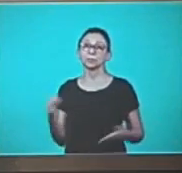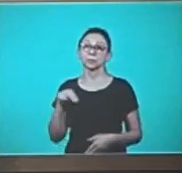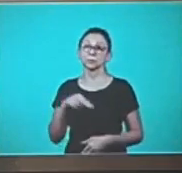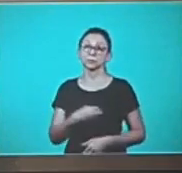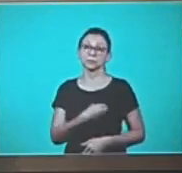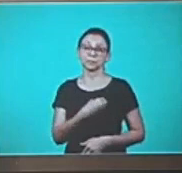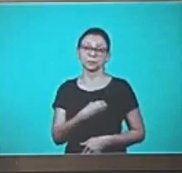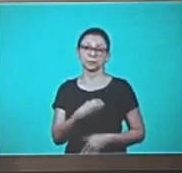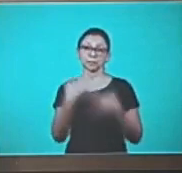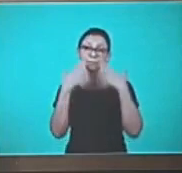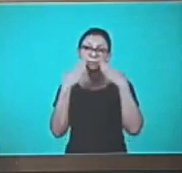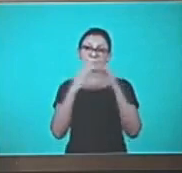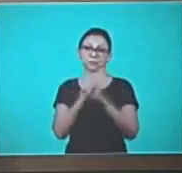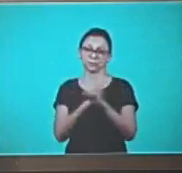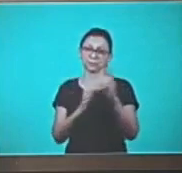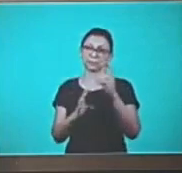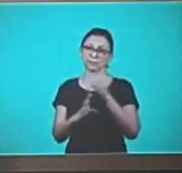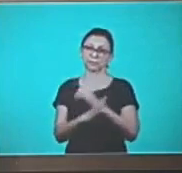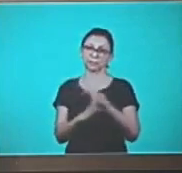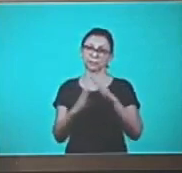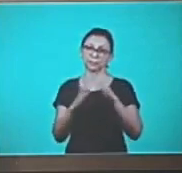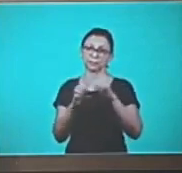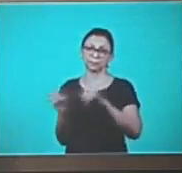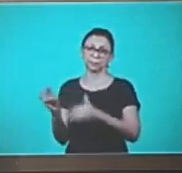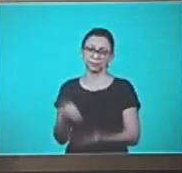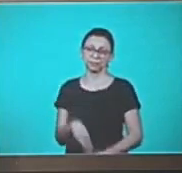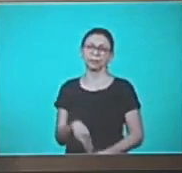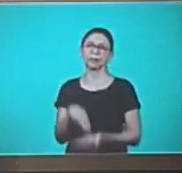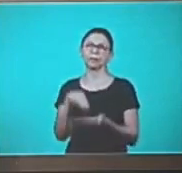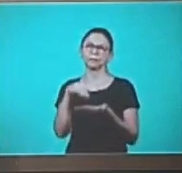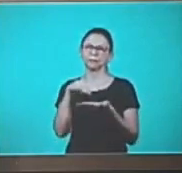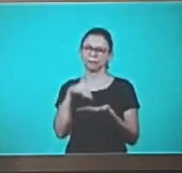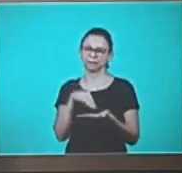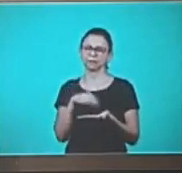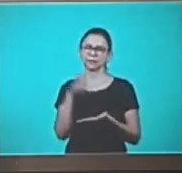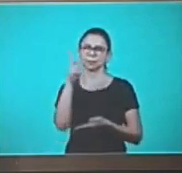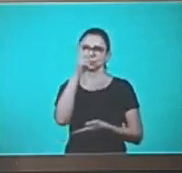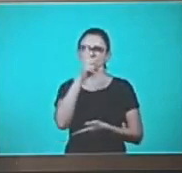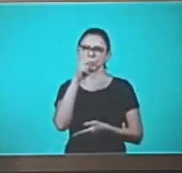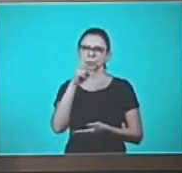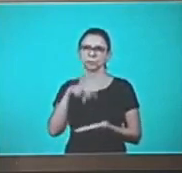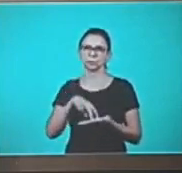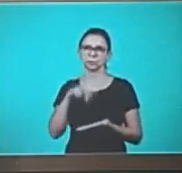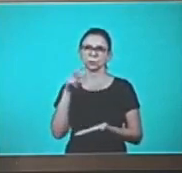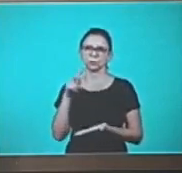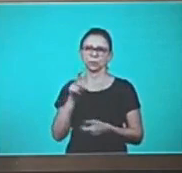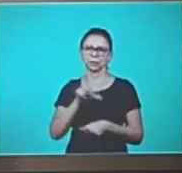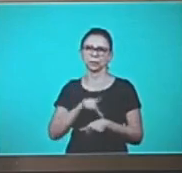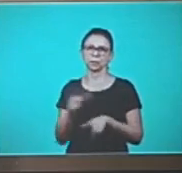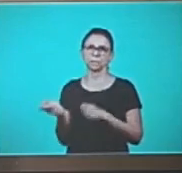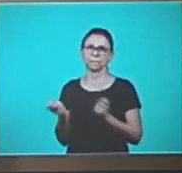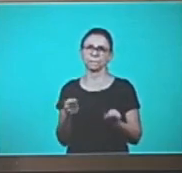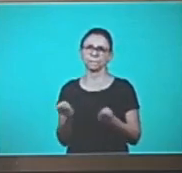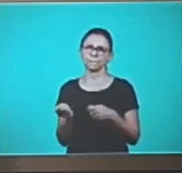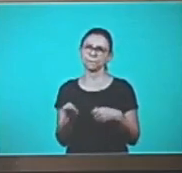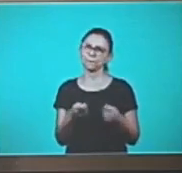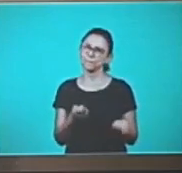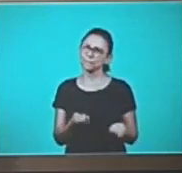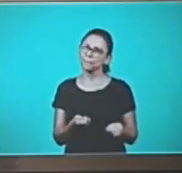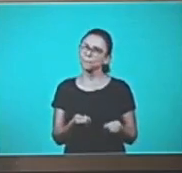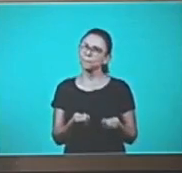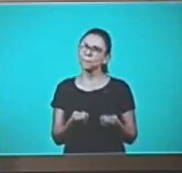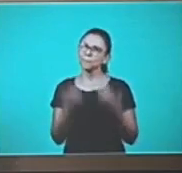transmitting the Sunday school in the church Maranatha. We do this every Sunday in the morning around this